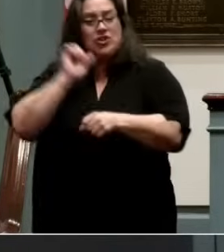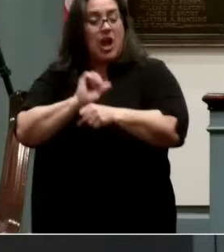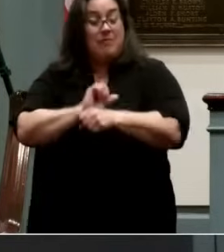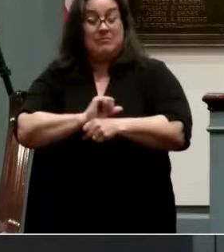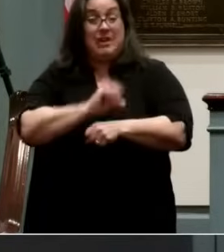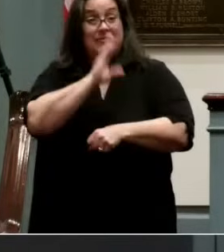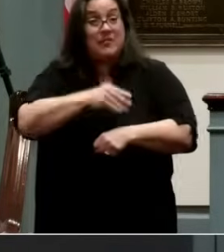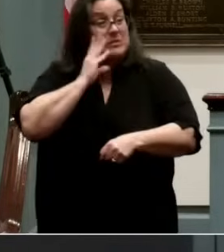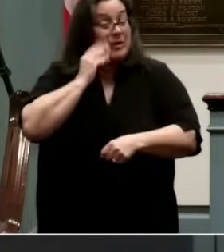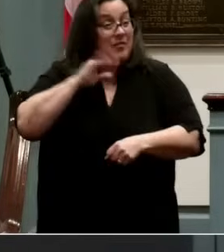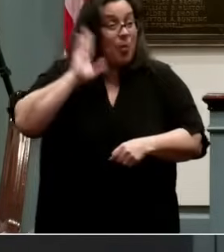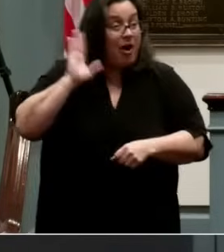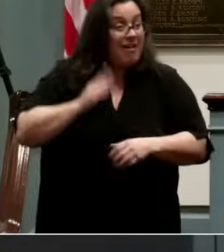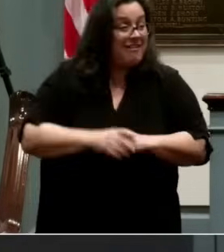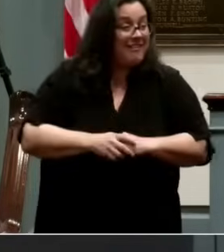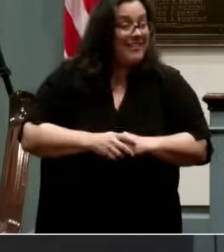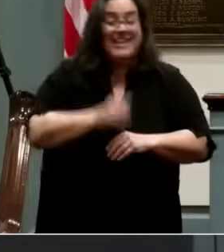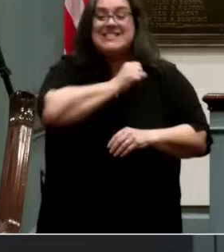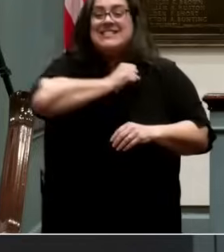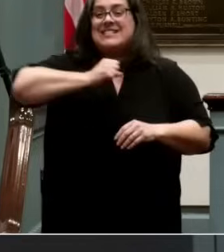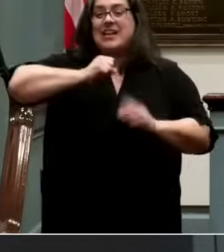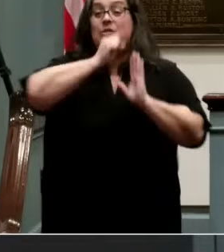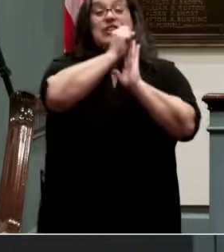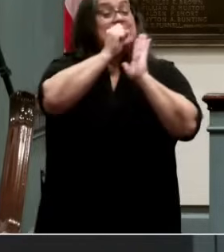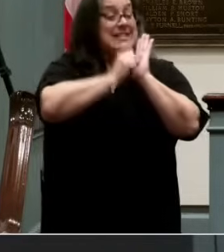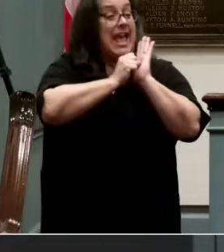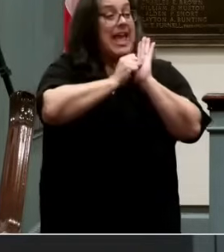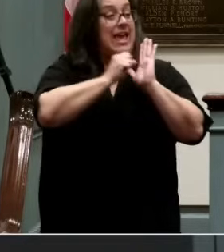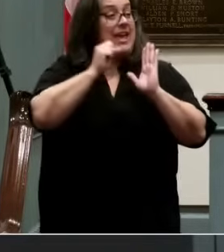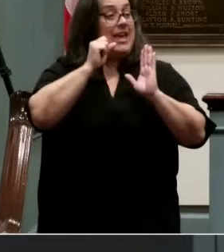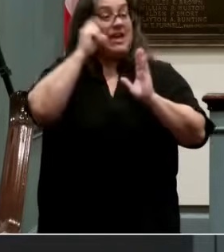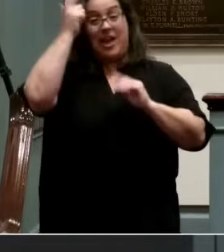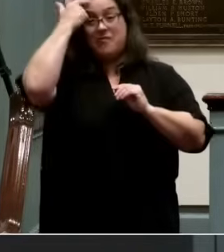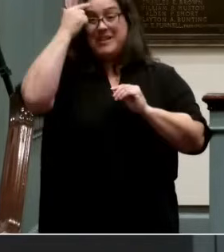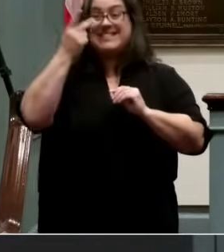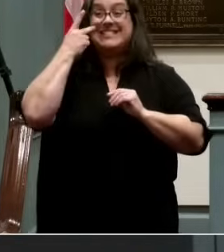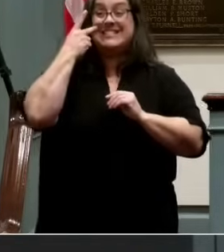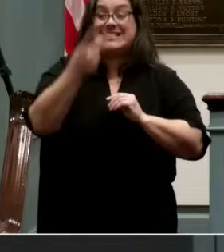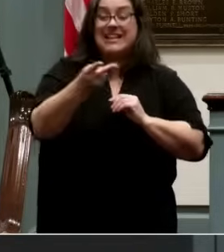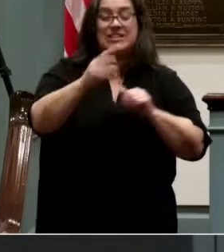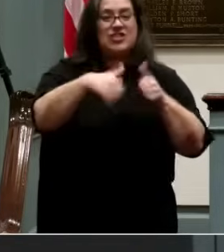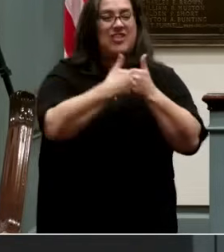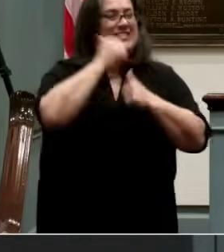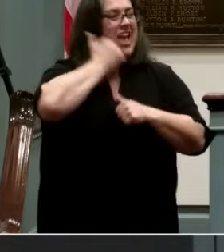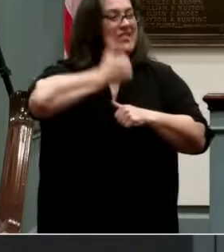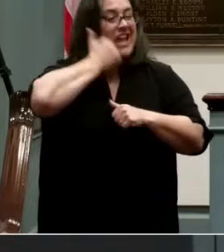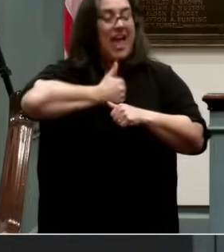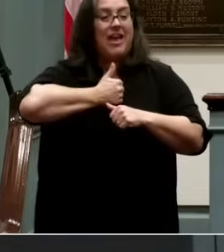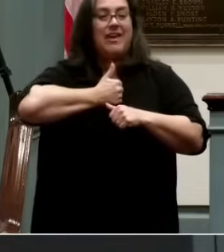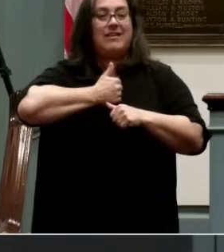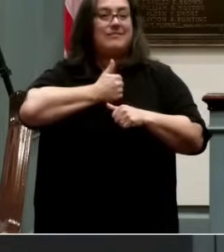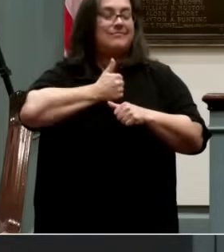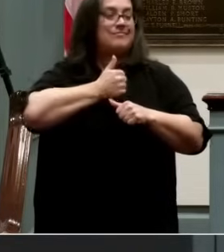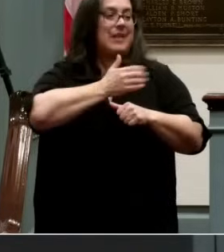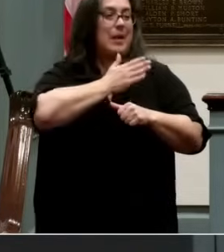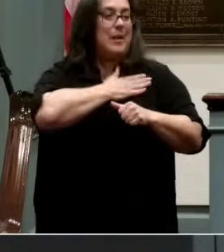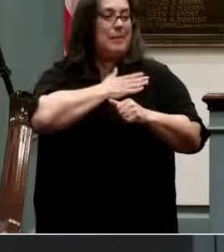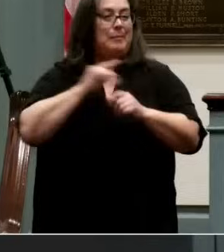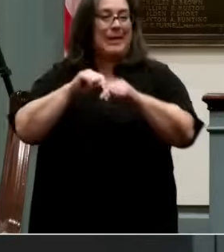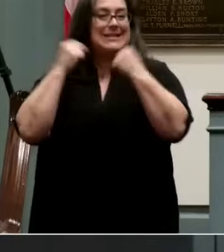before. Our state government sees these challenges every day. My cabinet secretaries tell me about the problems they're